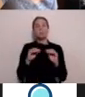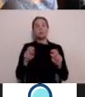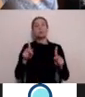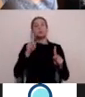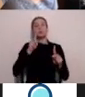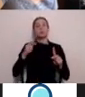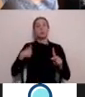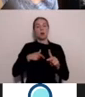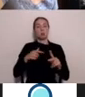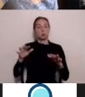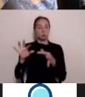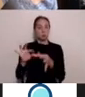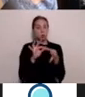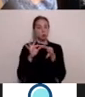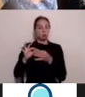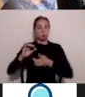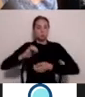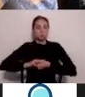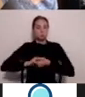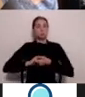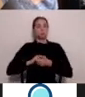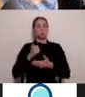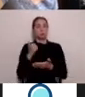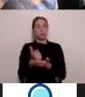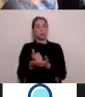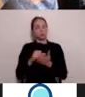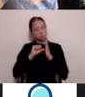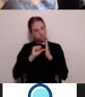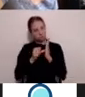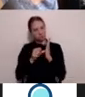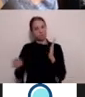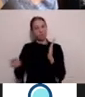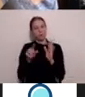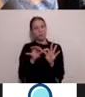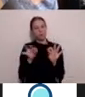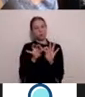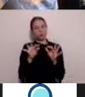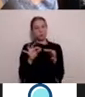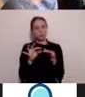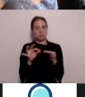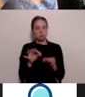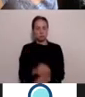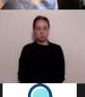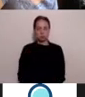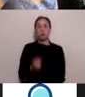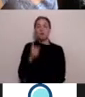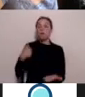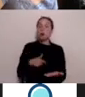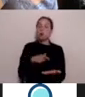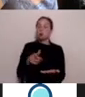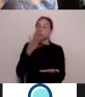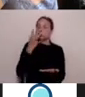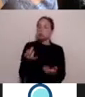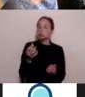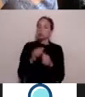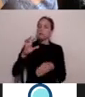to elevate those messages can help really drive home the important points. For us, if any of you are really interested in getting involved in that